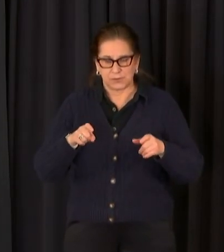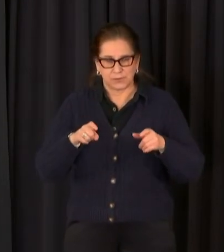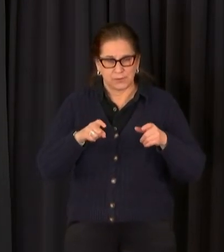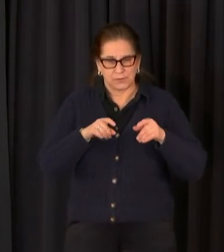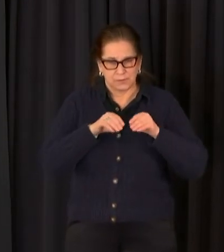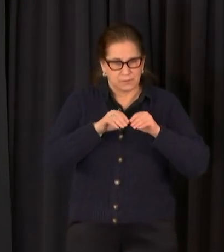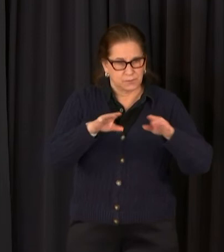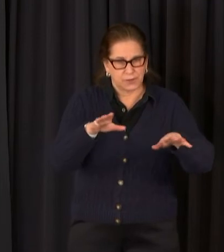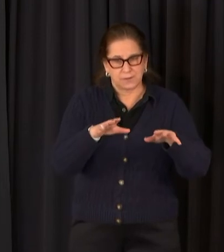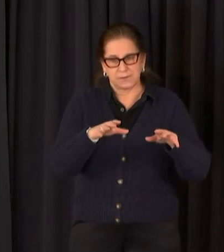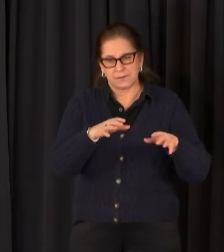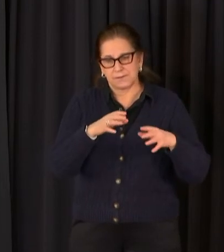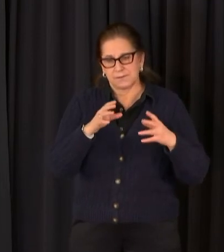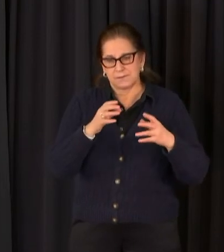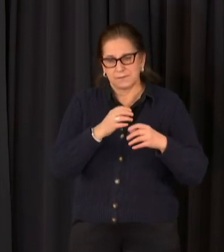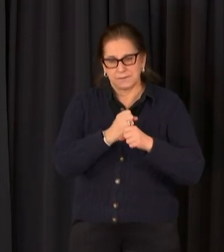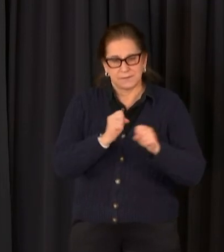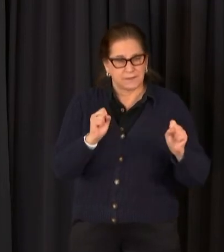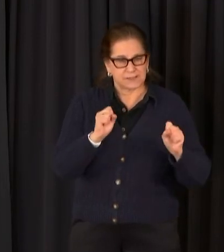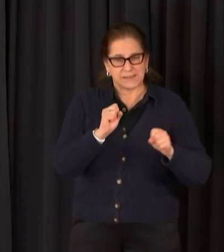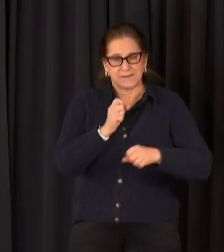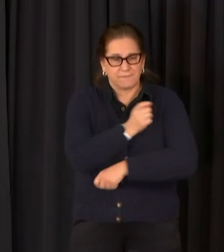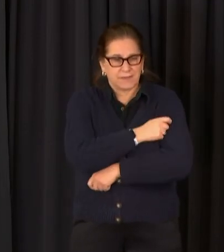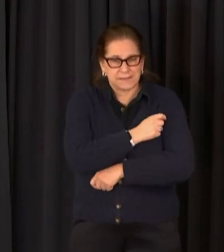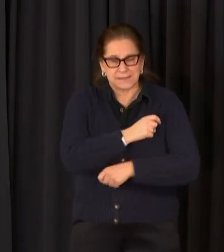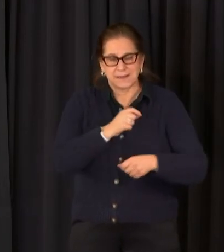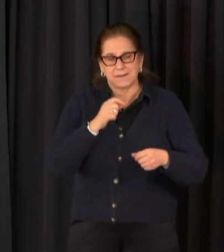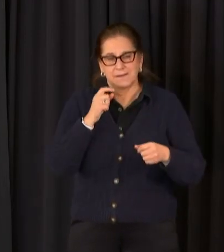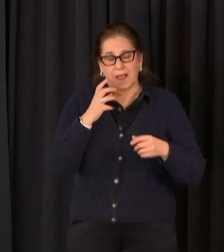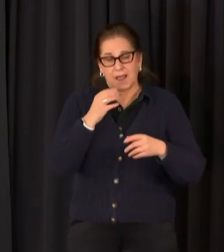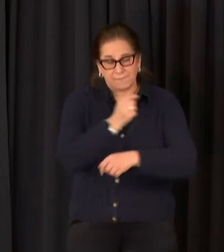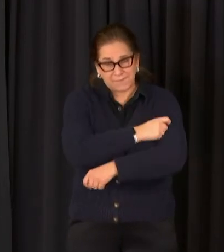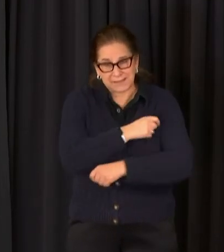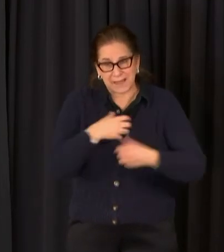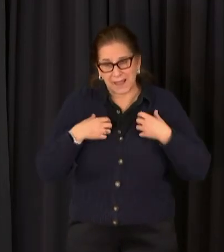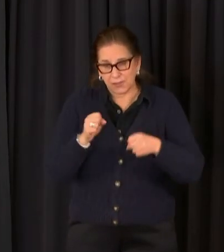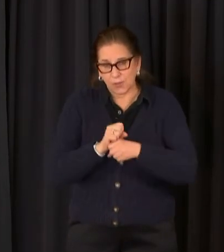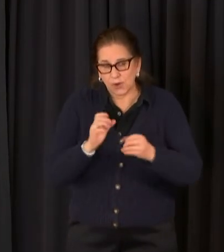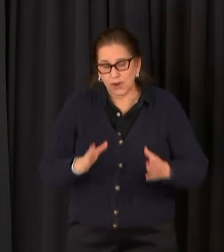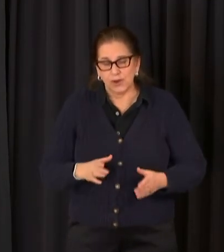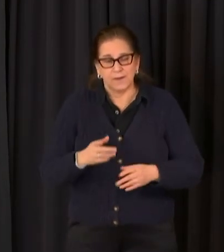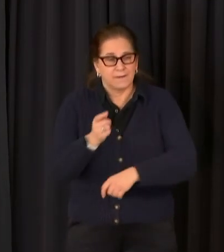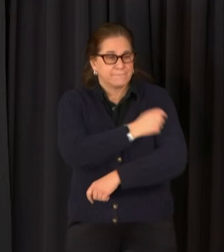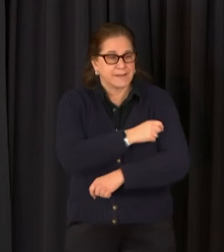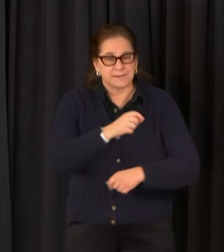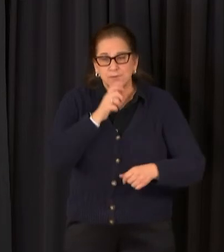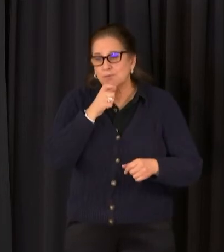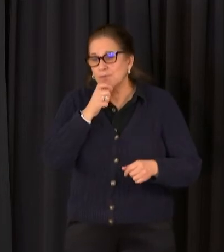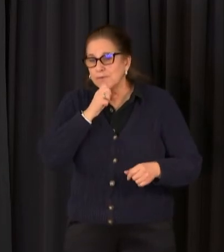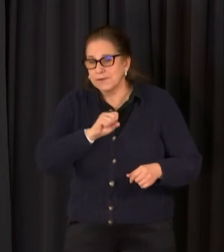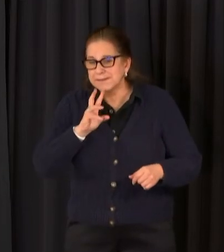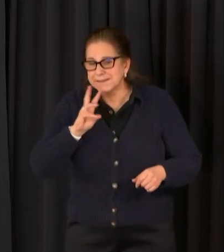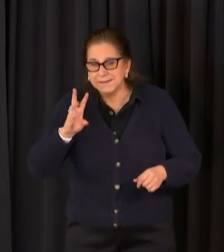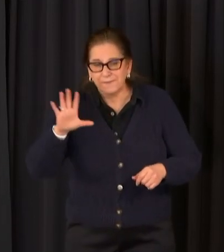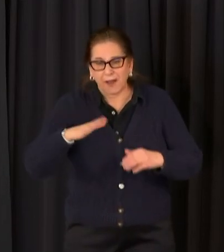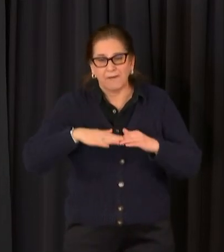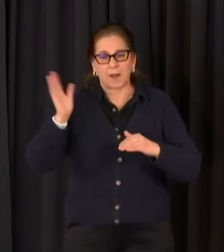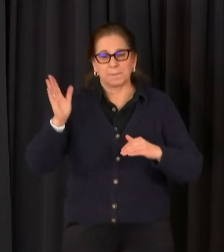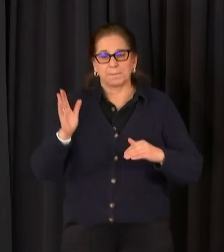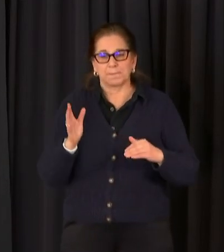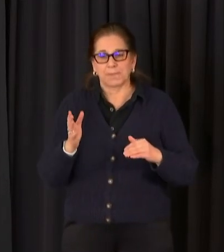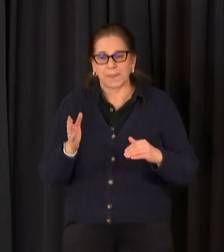or neighboring jurisdictions as healthcare workers, essential workers, or individuals over the age of 65. But we want to continue to see